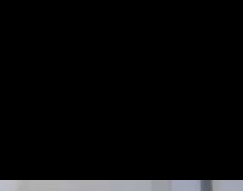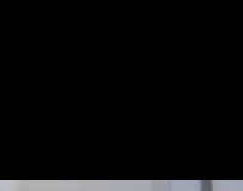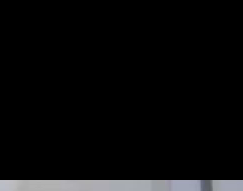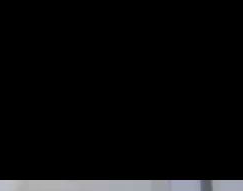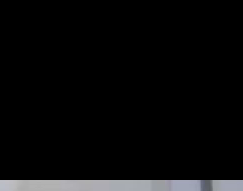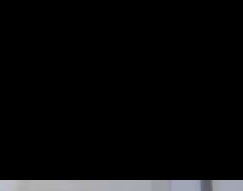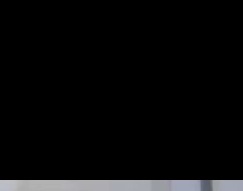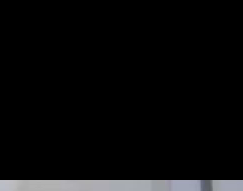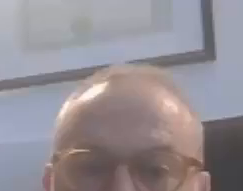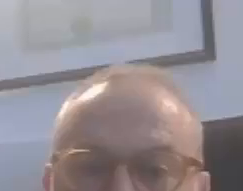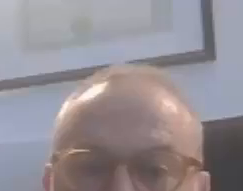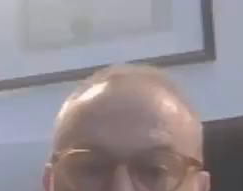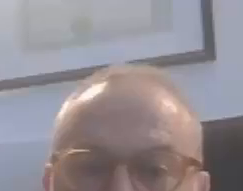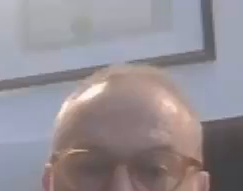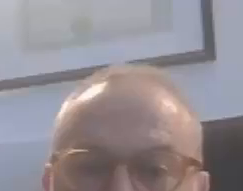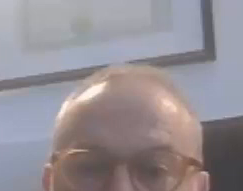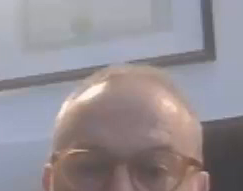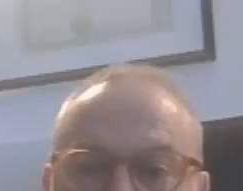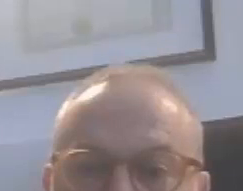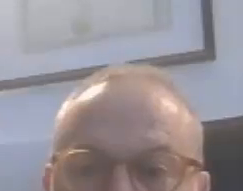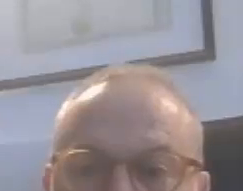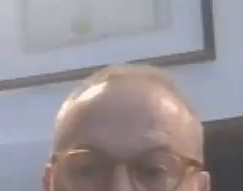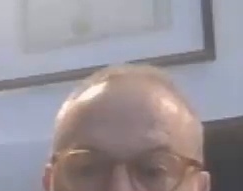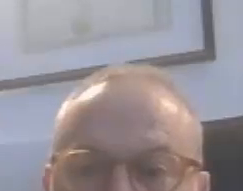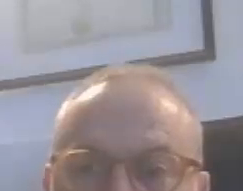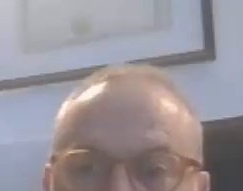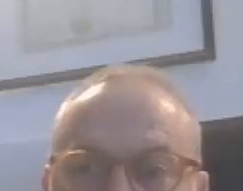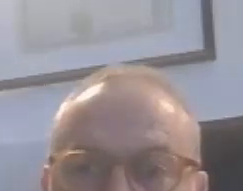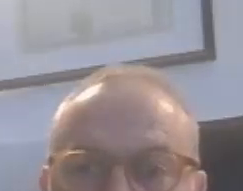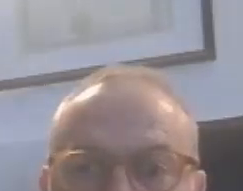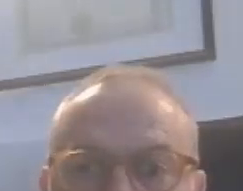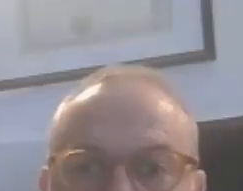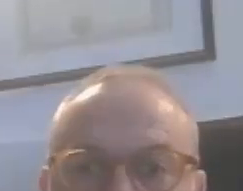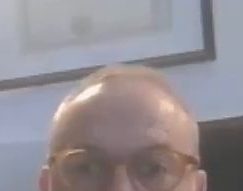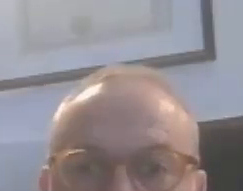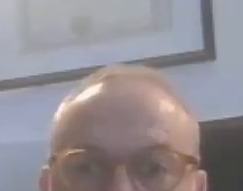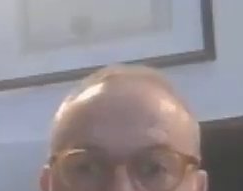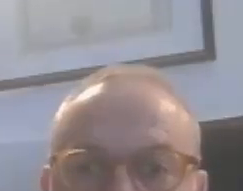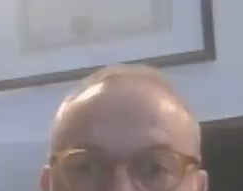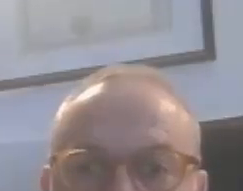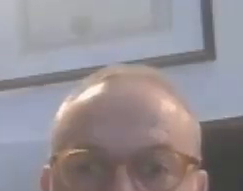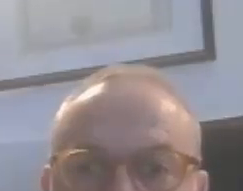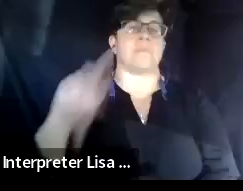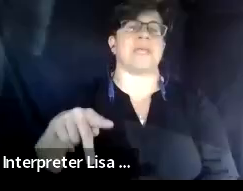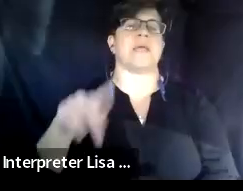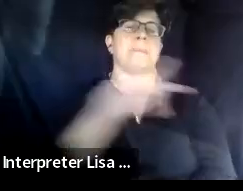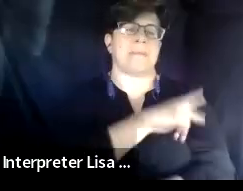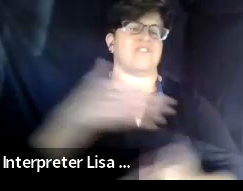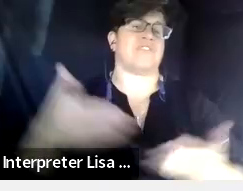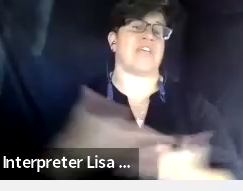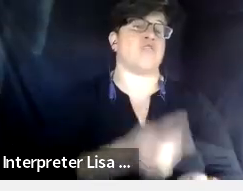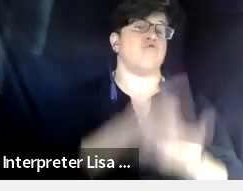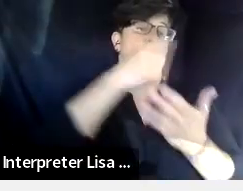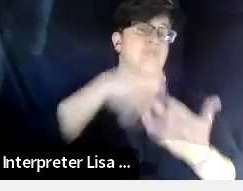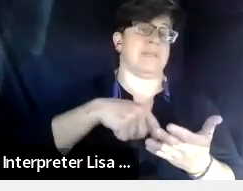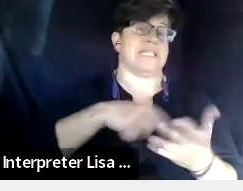present their effort to characterize PRF31 patients and new treatments in this regard. Thank you very much.